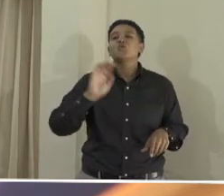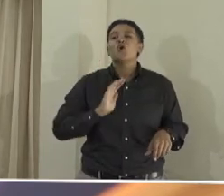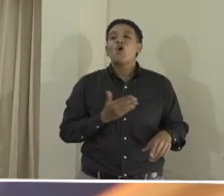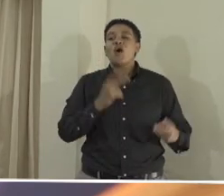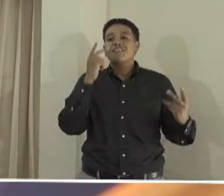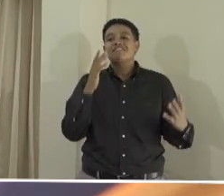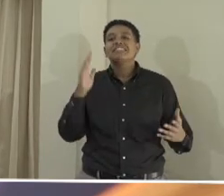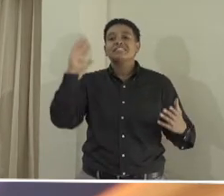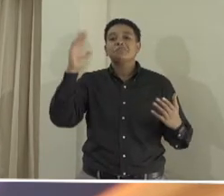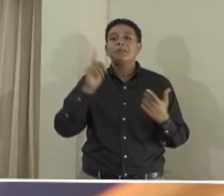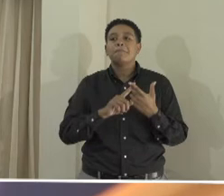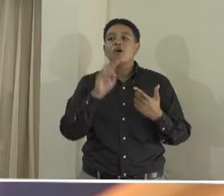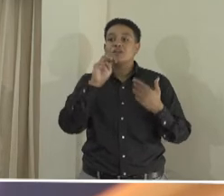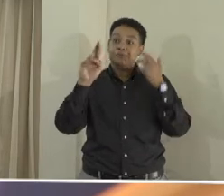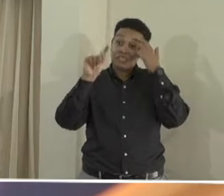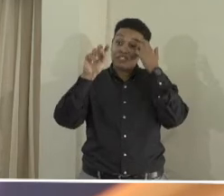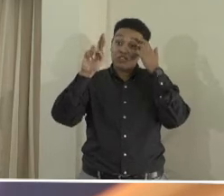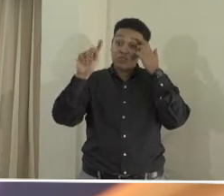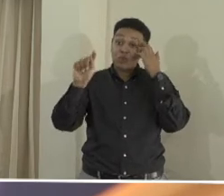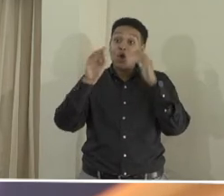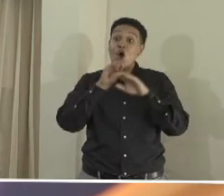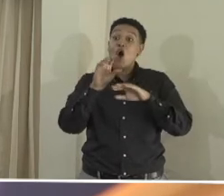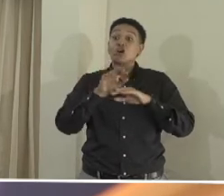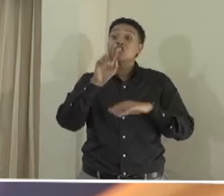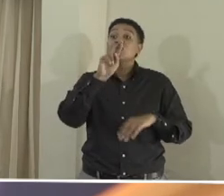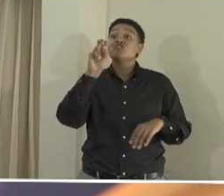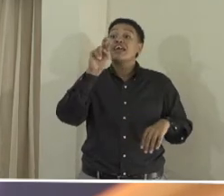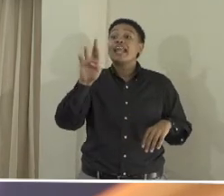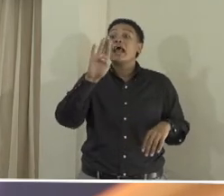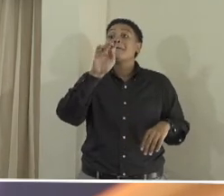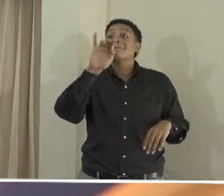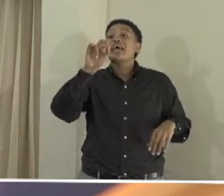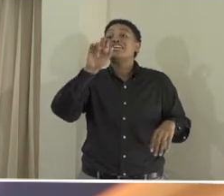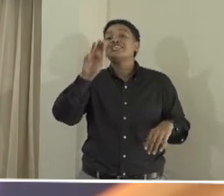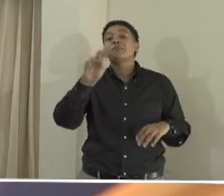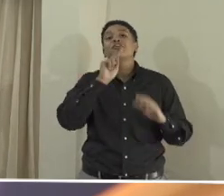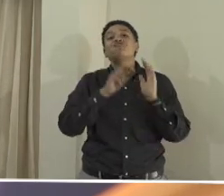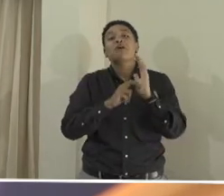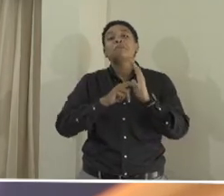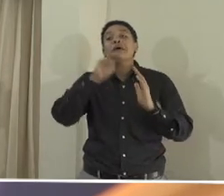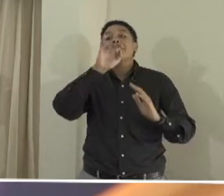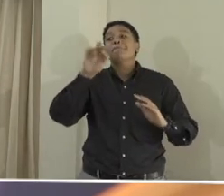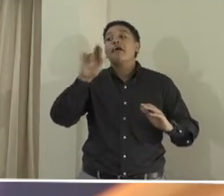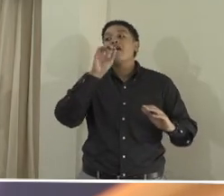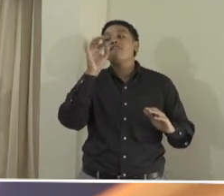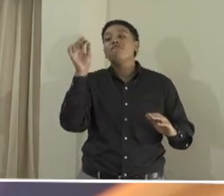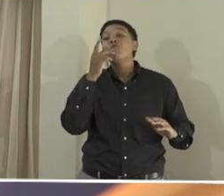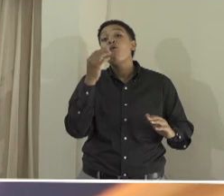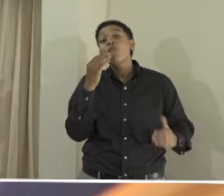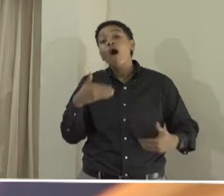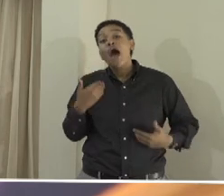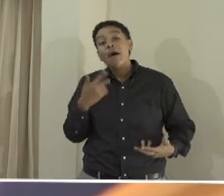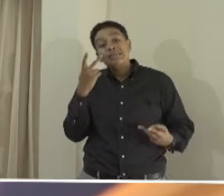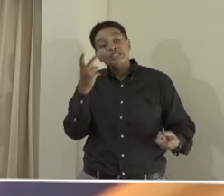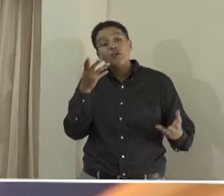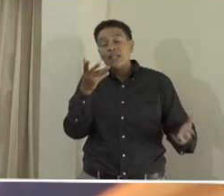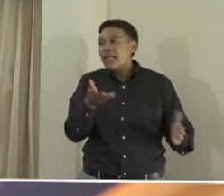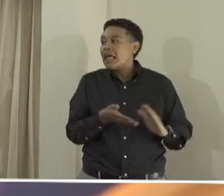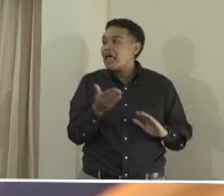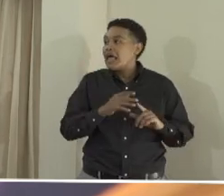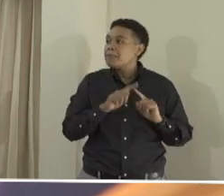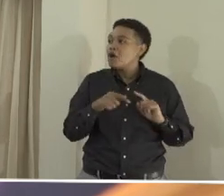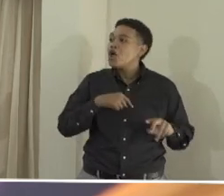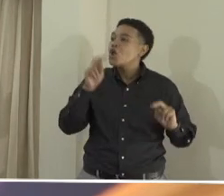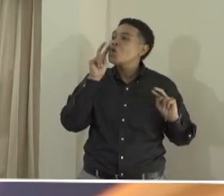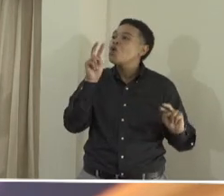Stewart. Councillor Renair Benjamin, representing His Worship, the Mayor of Portmore. Happy to see you, but I really was